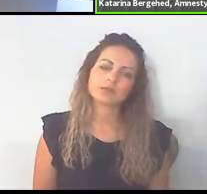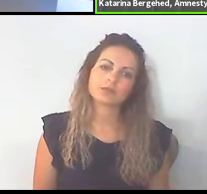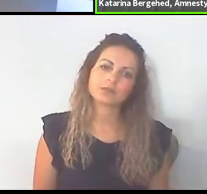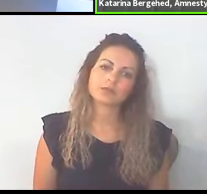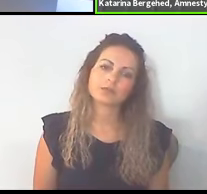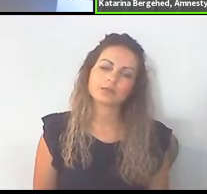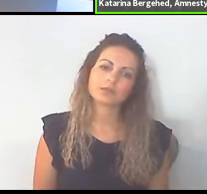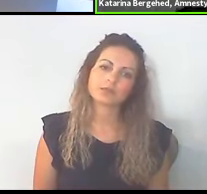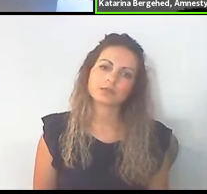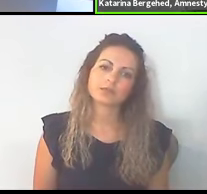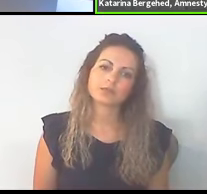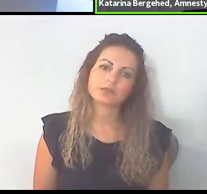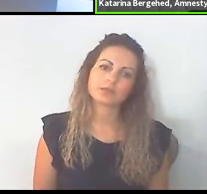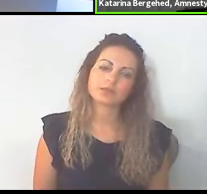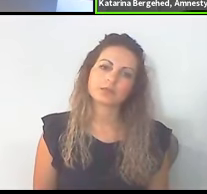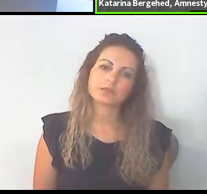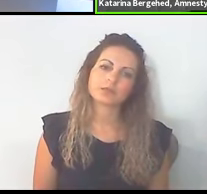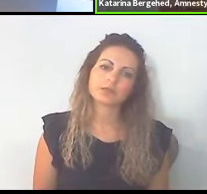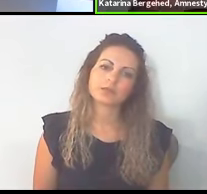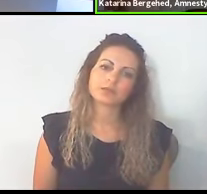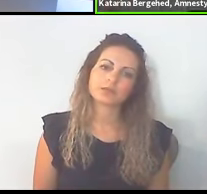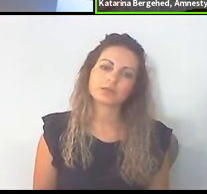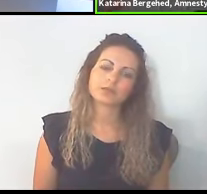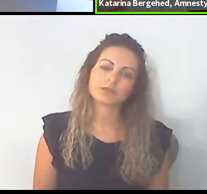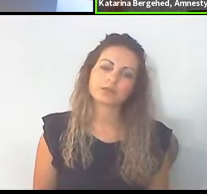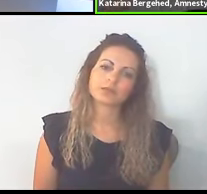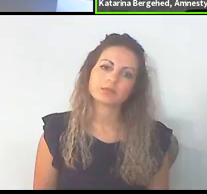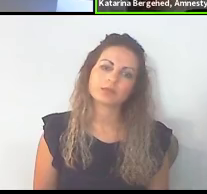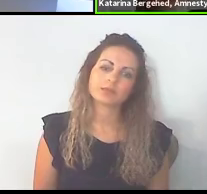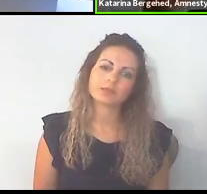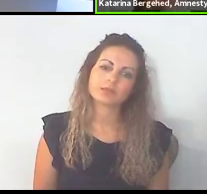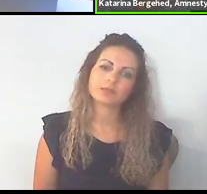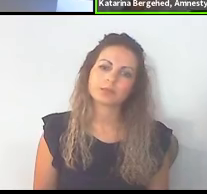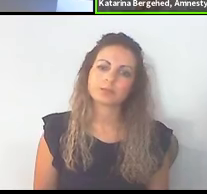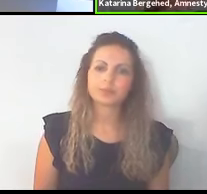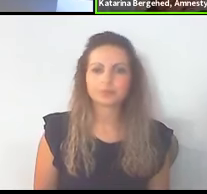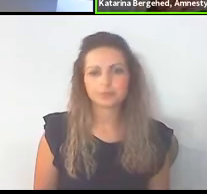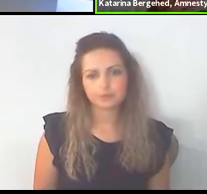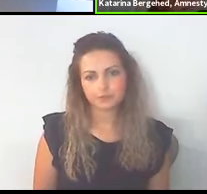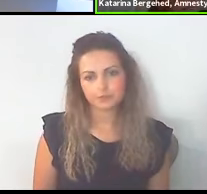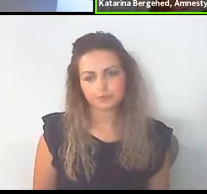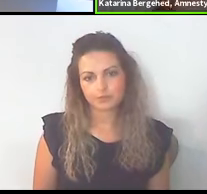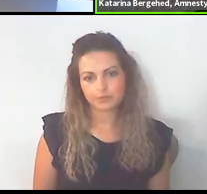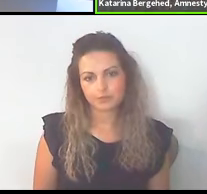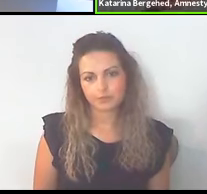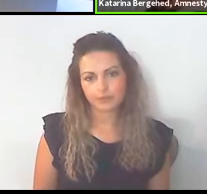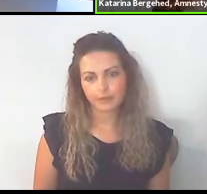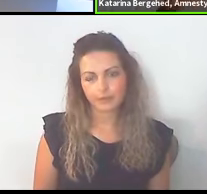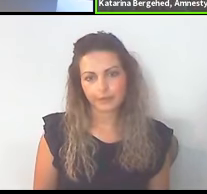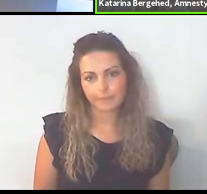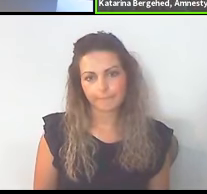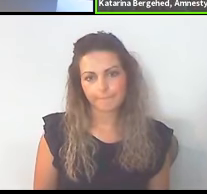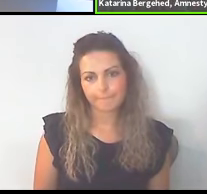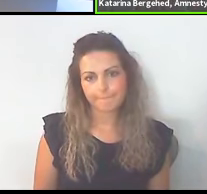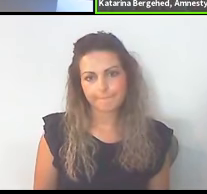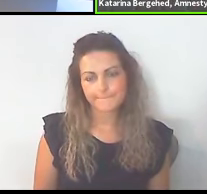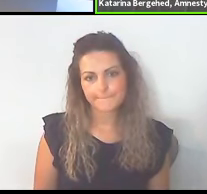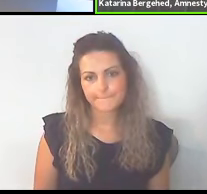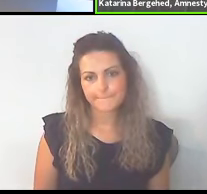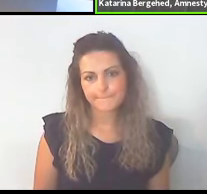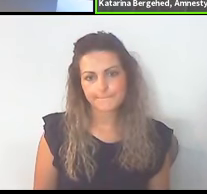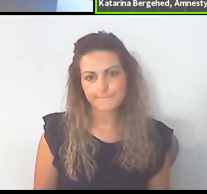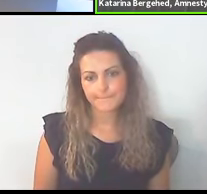to ensure the Istanbul Convention was going to be a strong regional tool